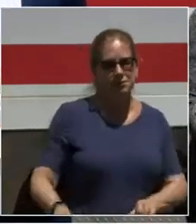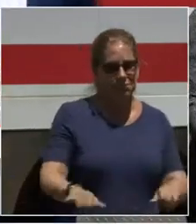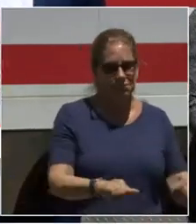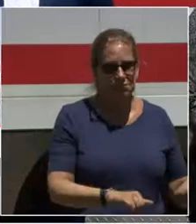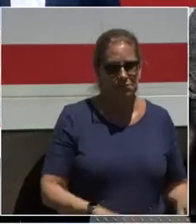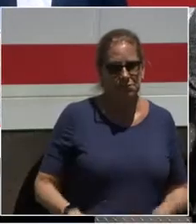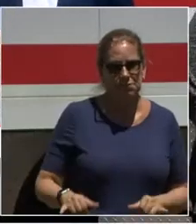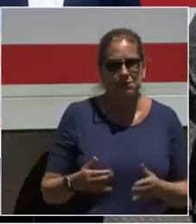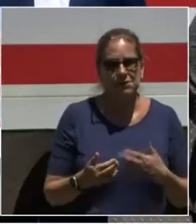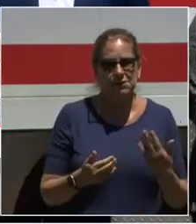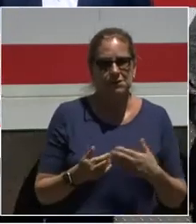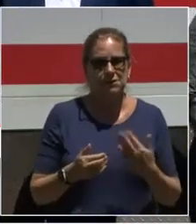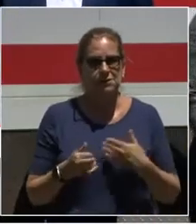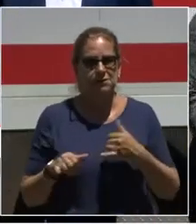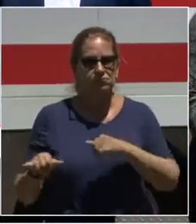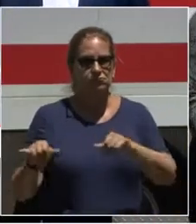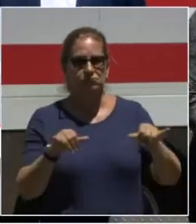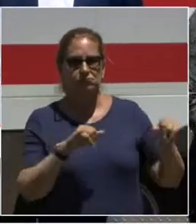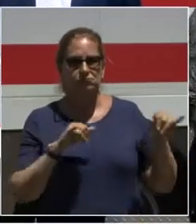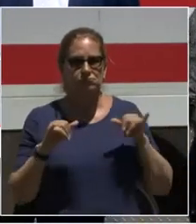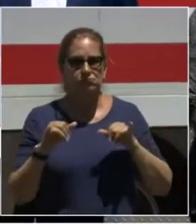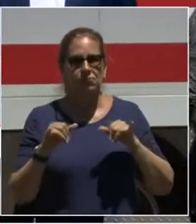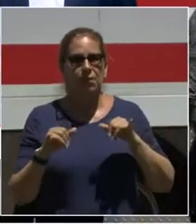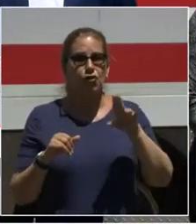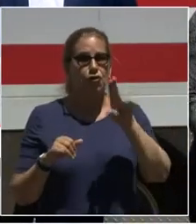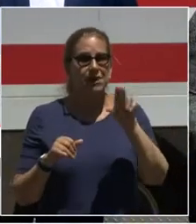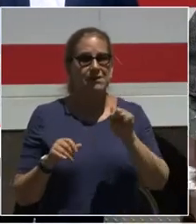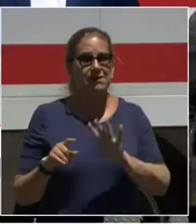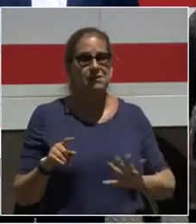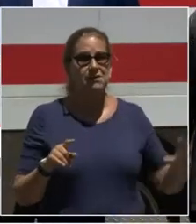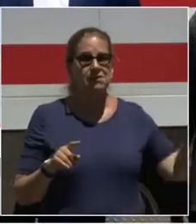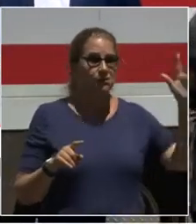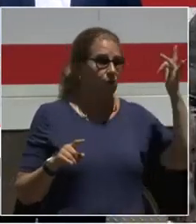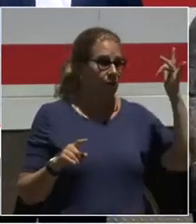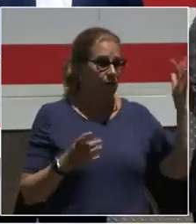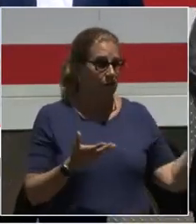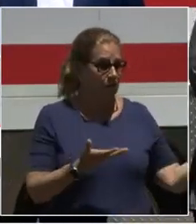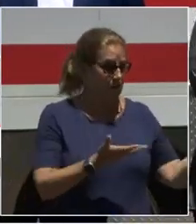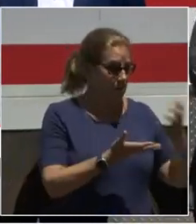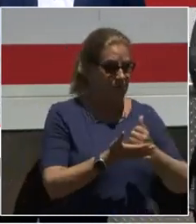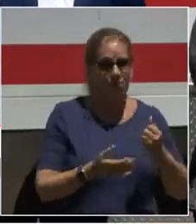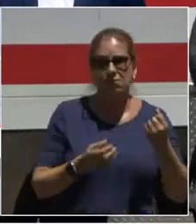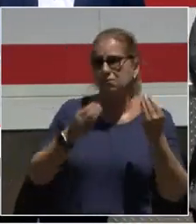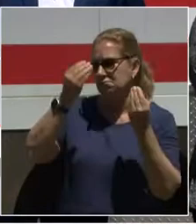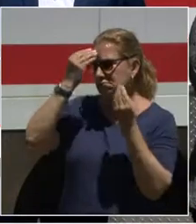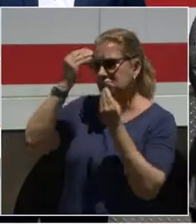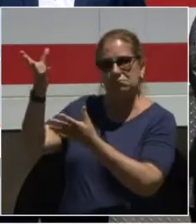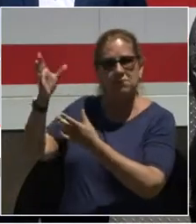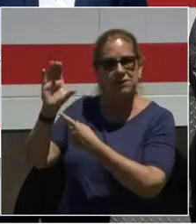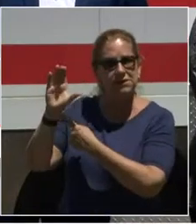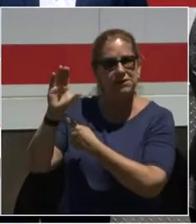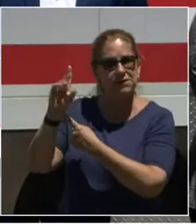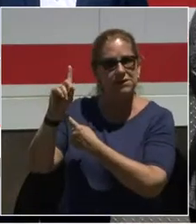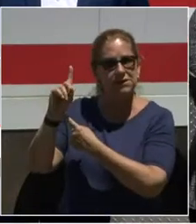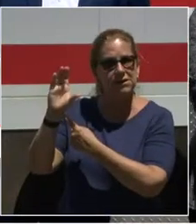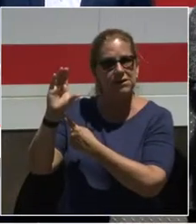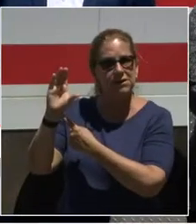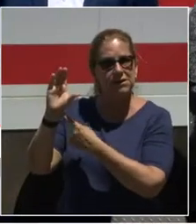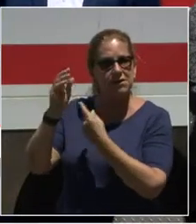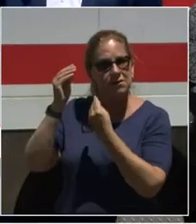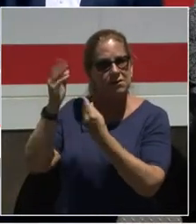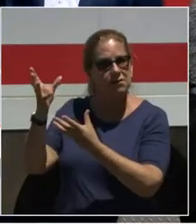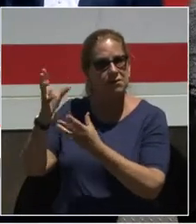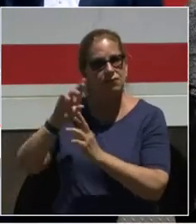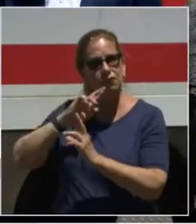country. They need to report that into the Centers for Disease Control. So that's how we analyze our data. And will undocumented students be able to access